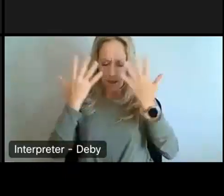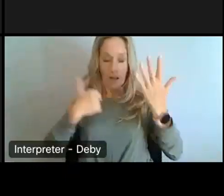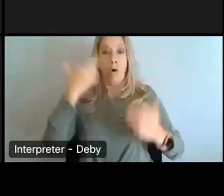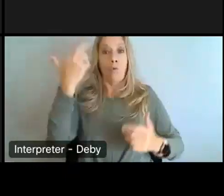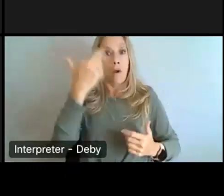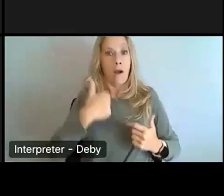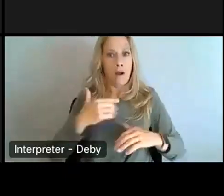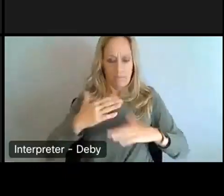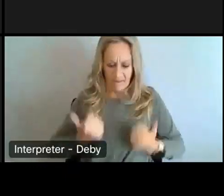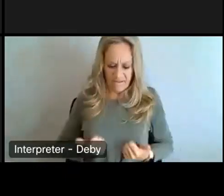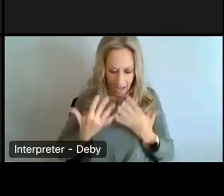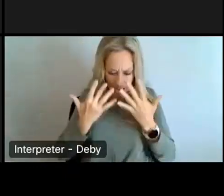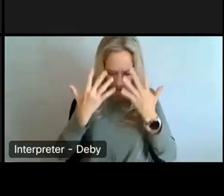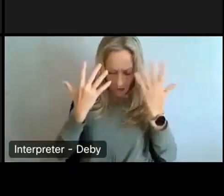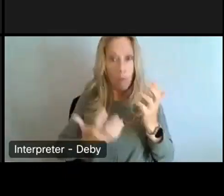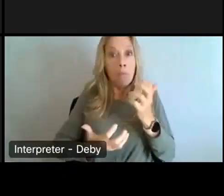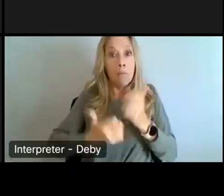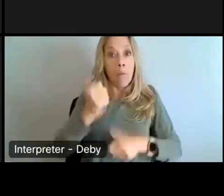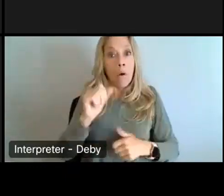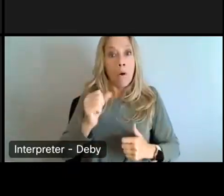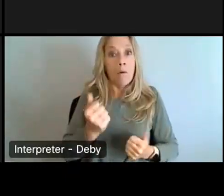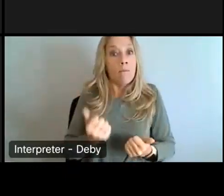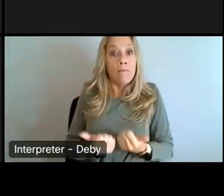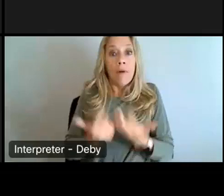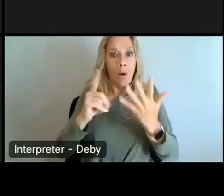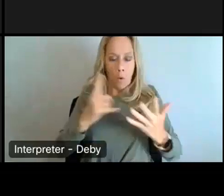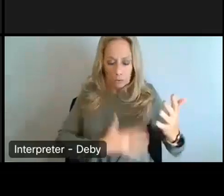And I felt like the majority of the flames were right in the torso area.